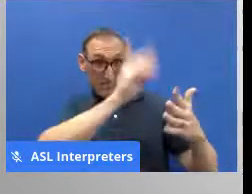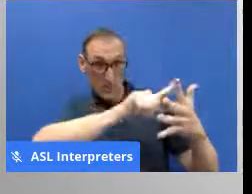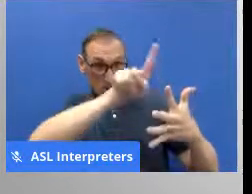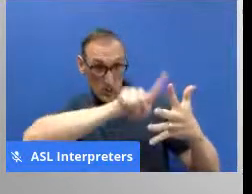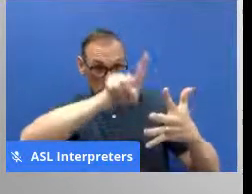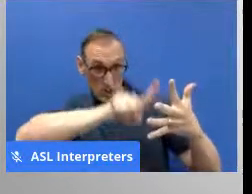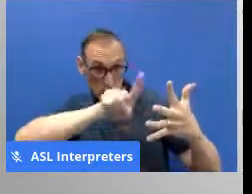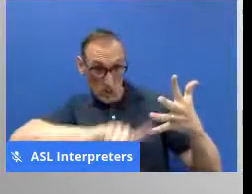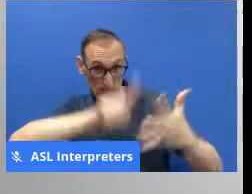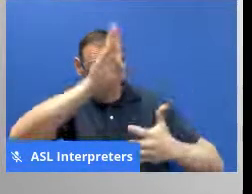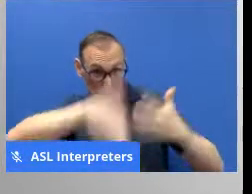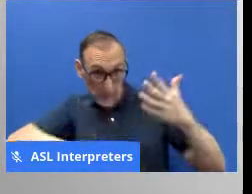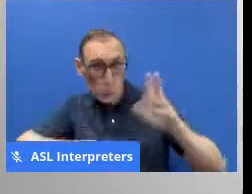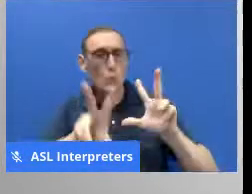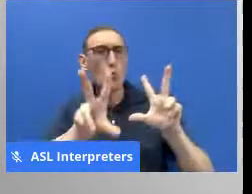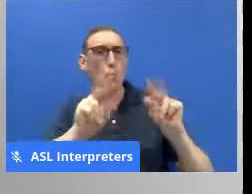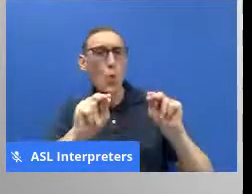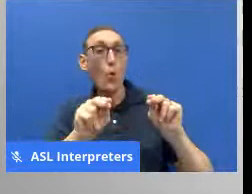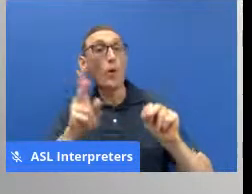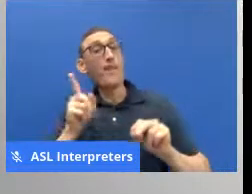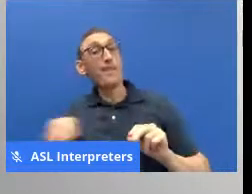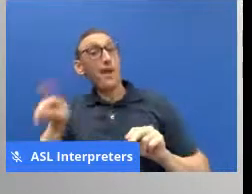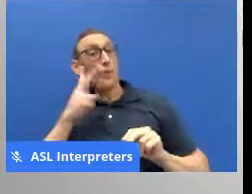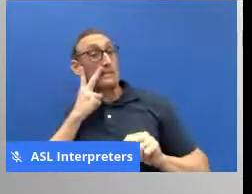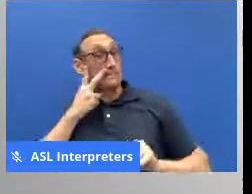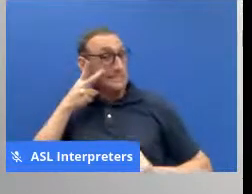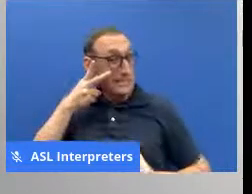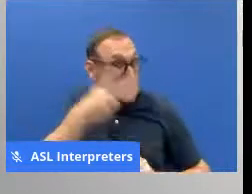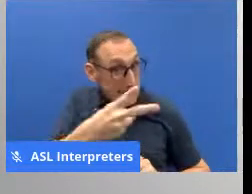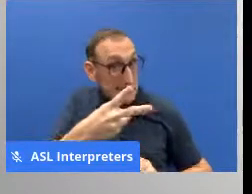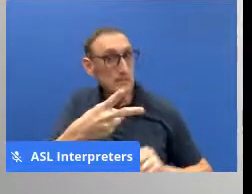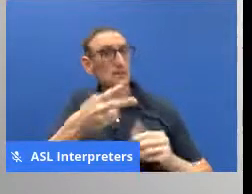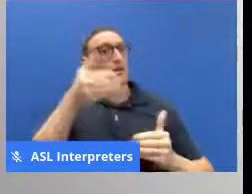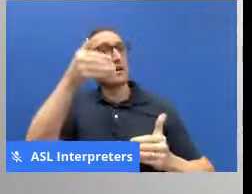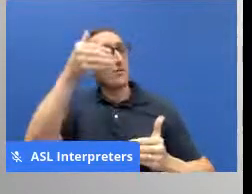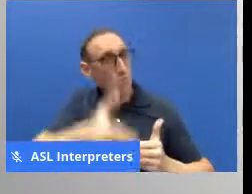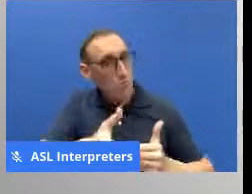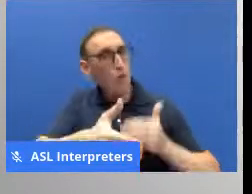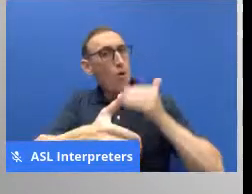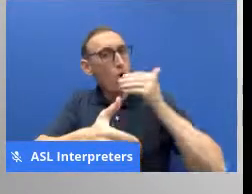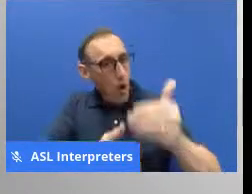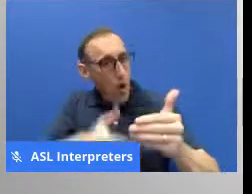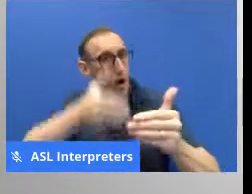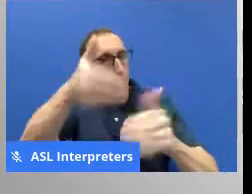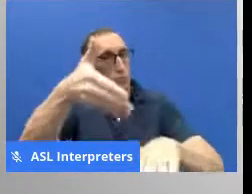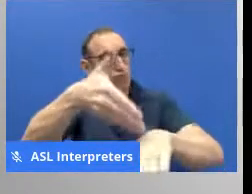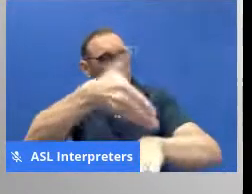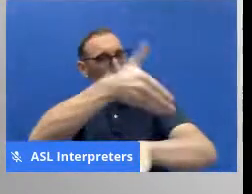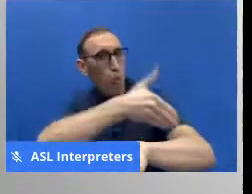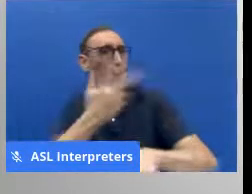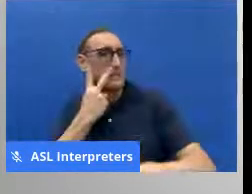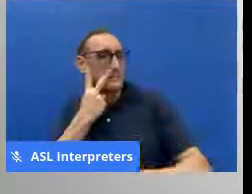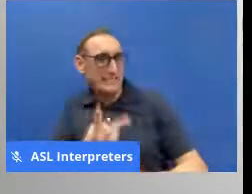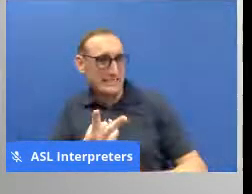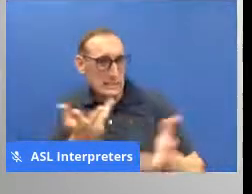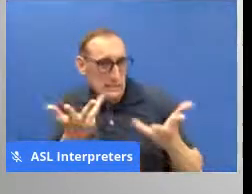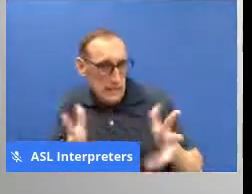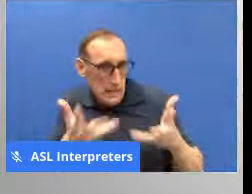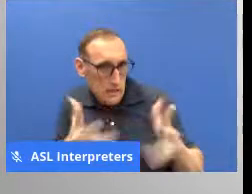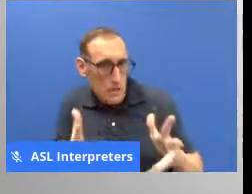would always recommend being honest and truthful about where you are as a board and where you want to go. So just